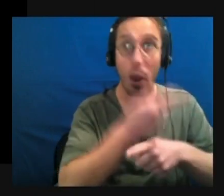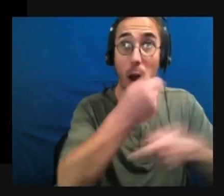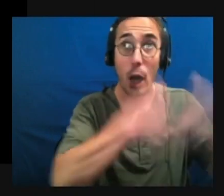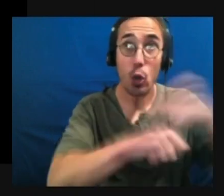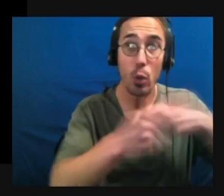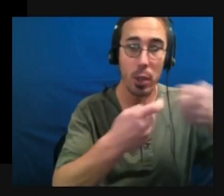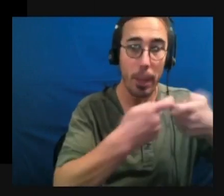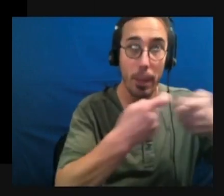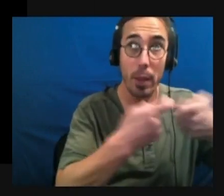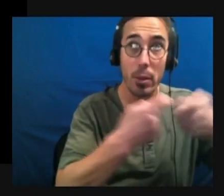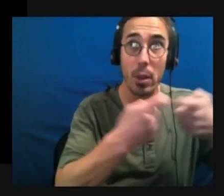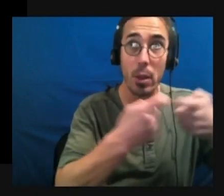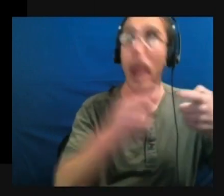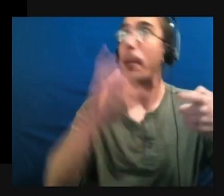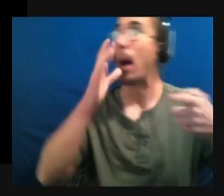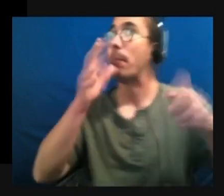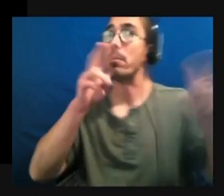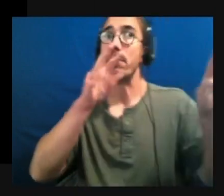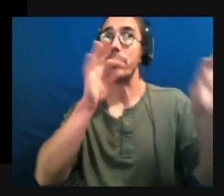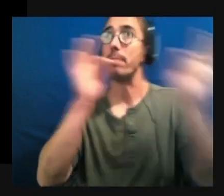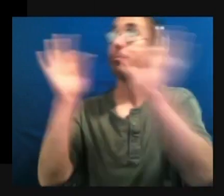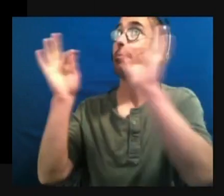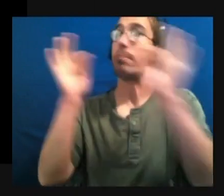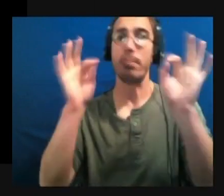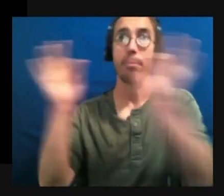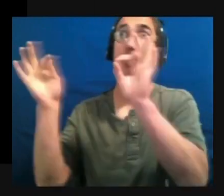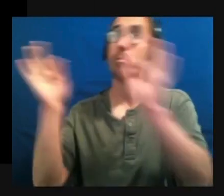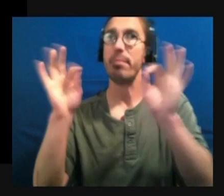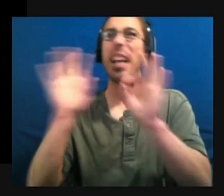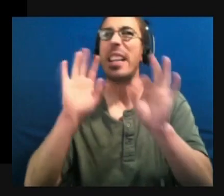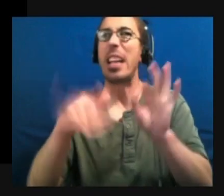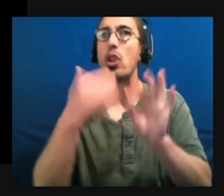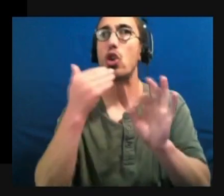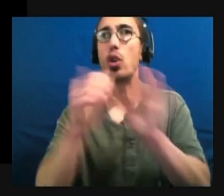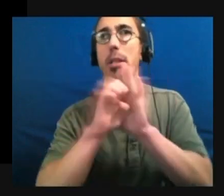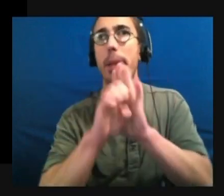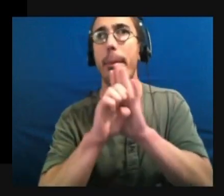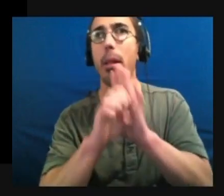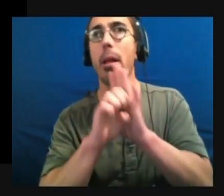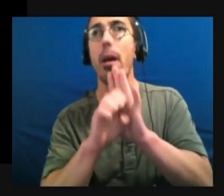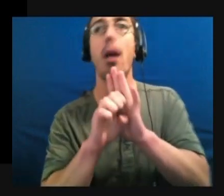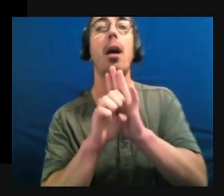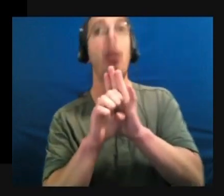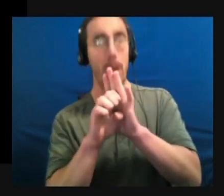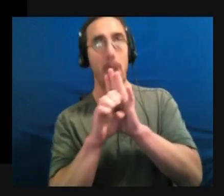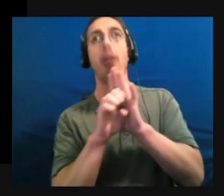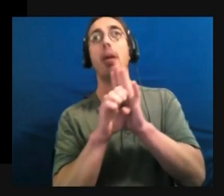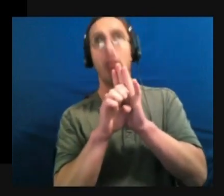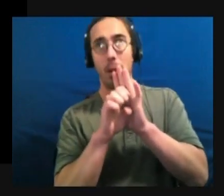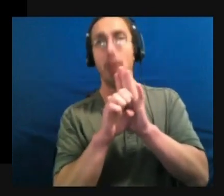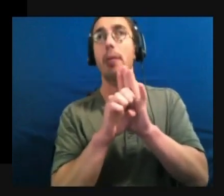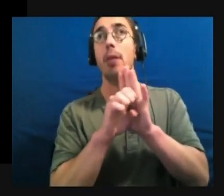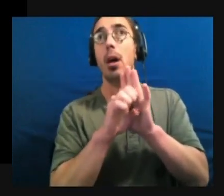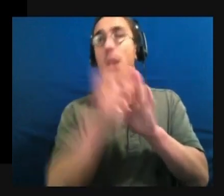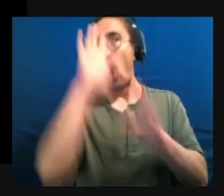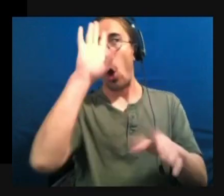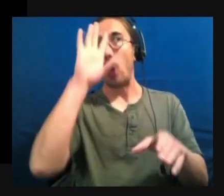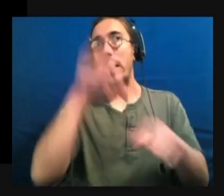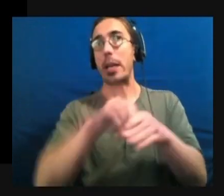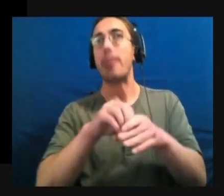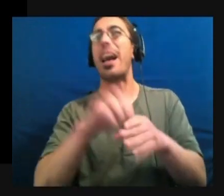I think this is a really good example of meaningful autistic and